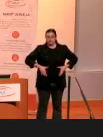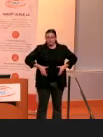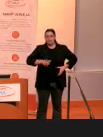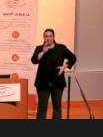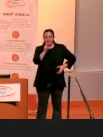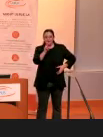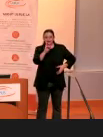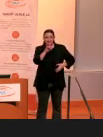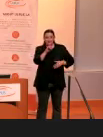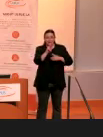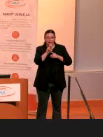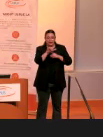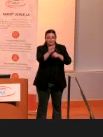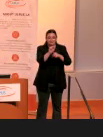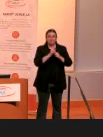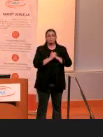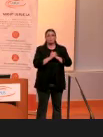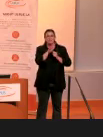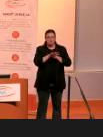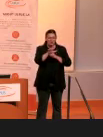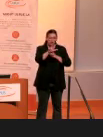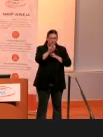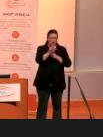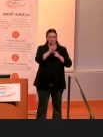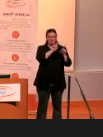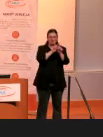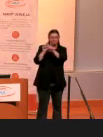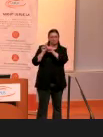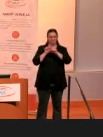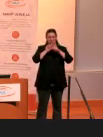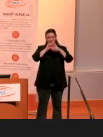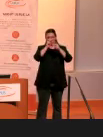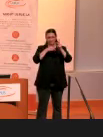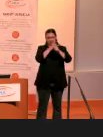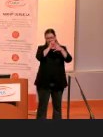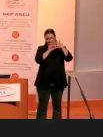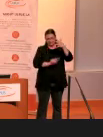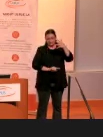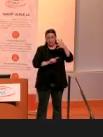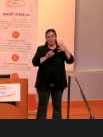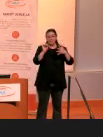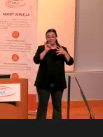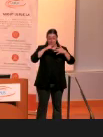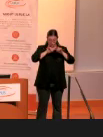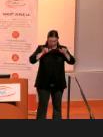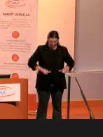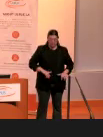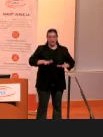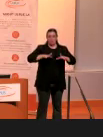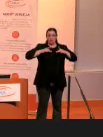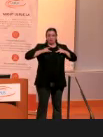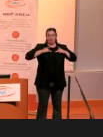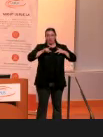variants of monogenic lupus that disrupts the immune pathway through triggering B and T